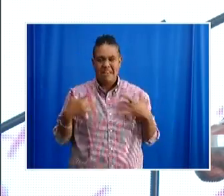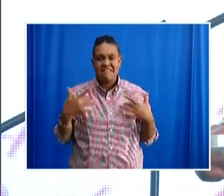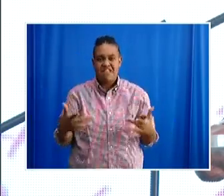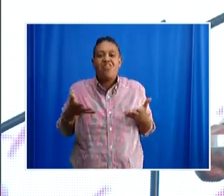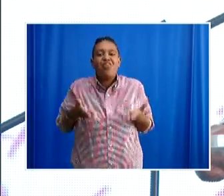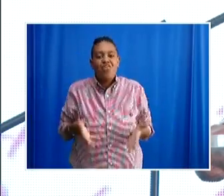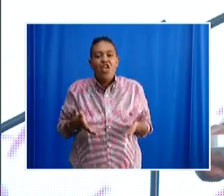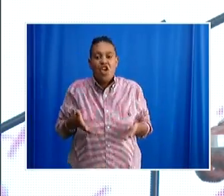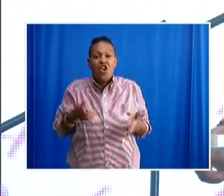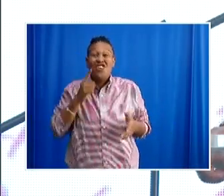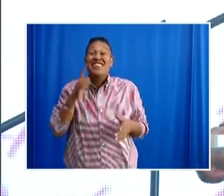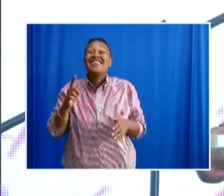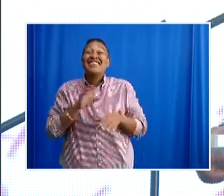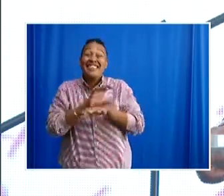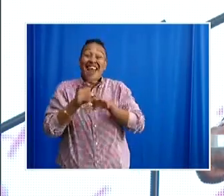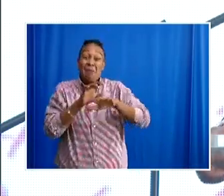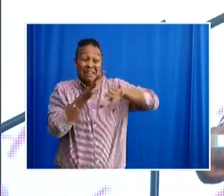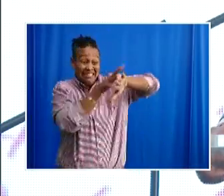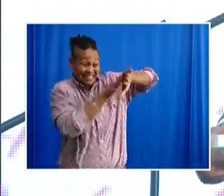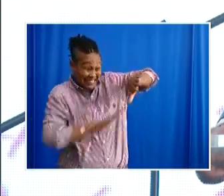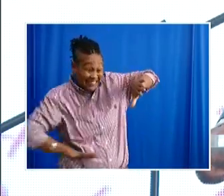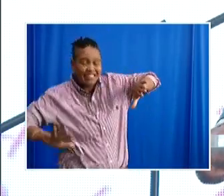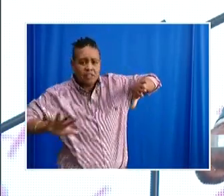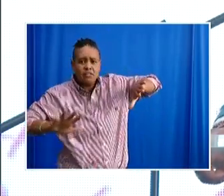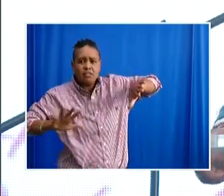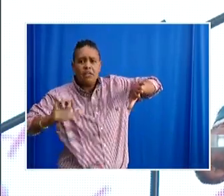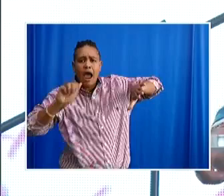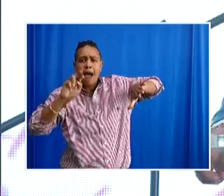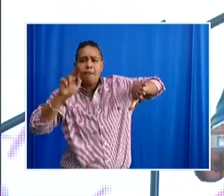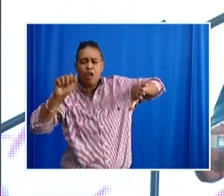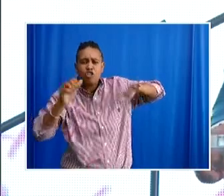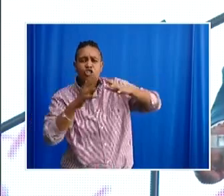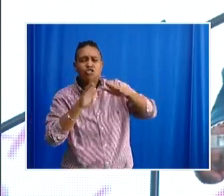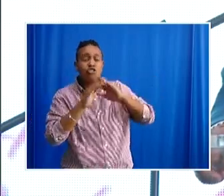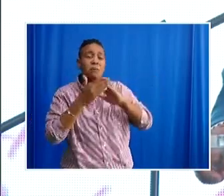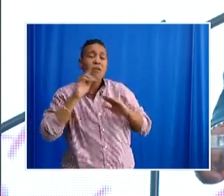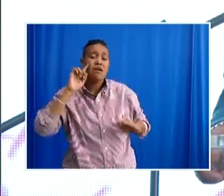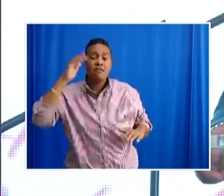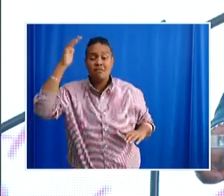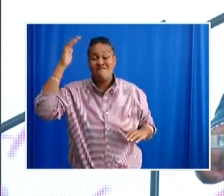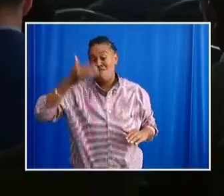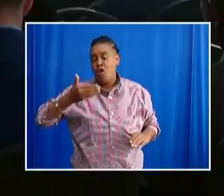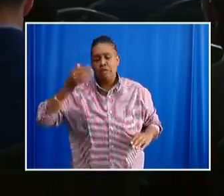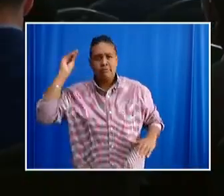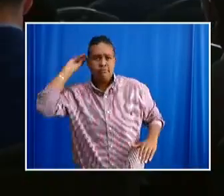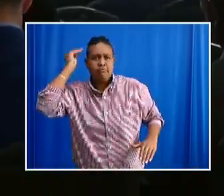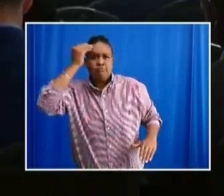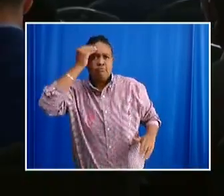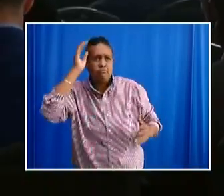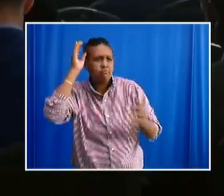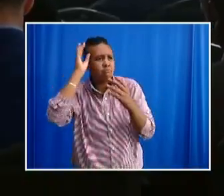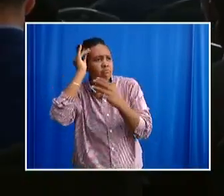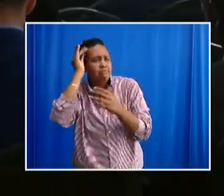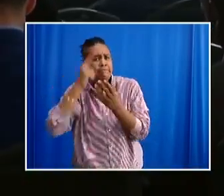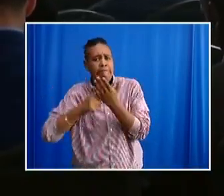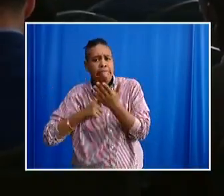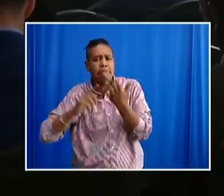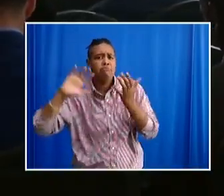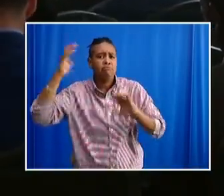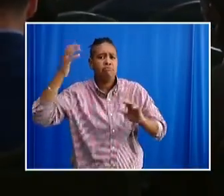region and Jamaica have been at the forefront historically of the disaster risk management discourse. Many of you may remember